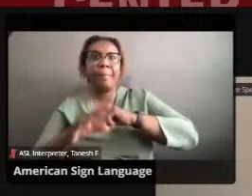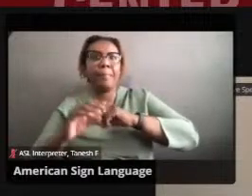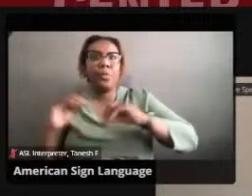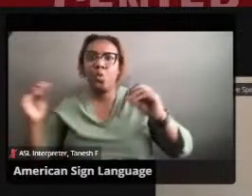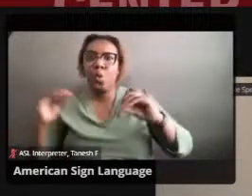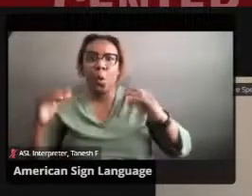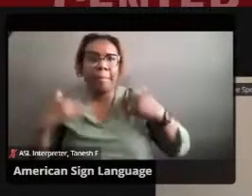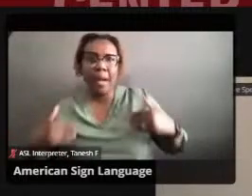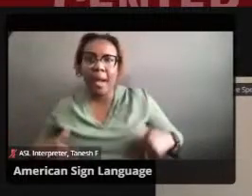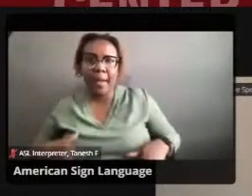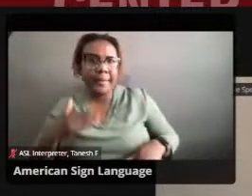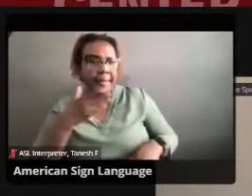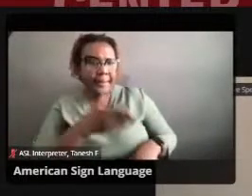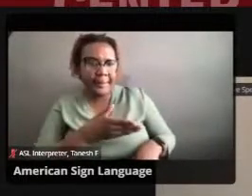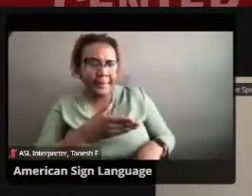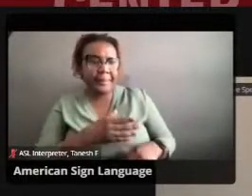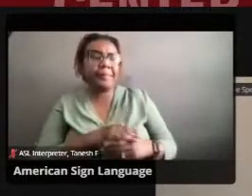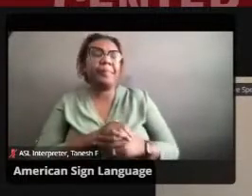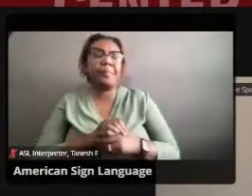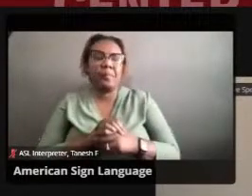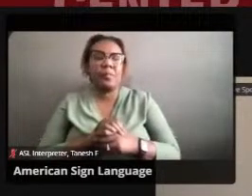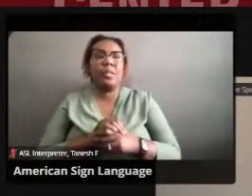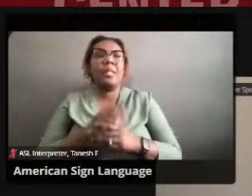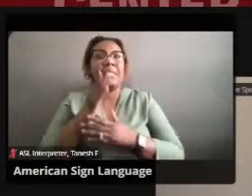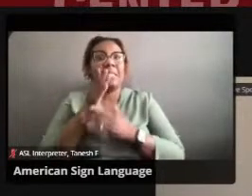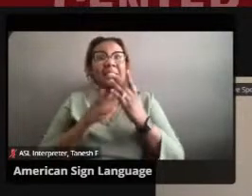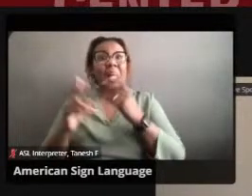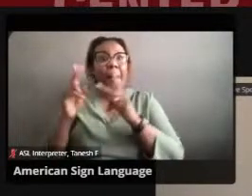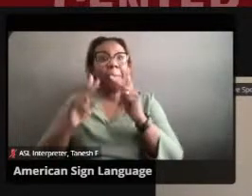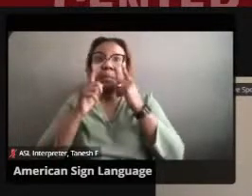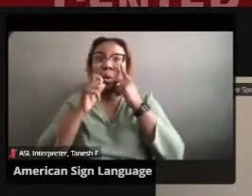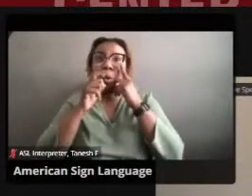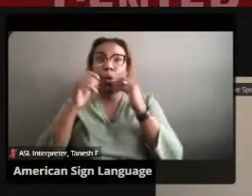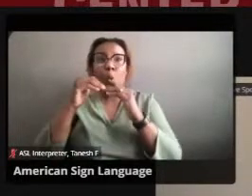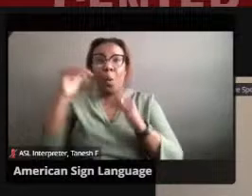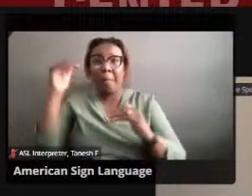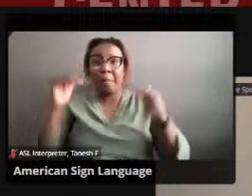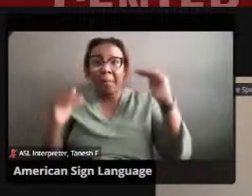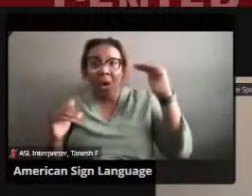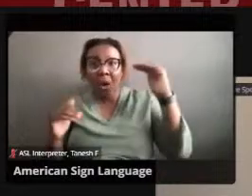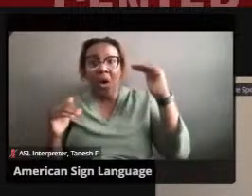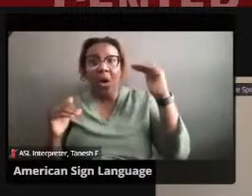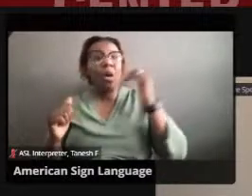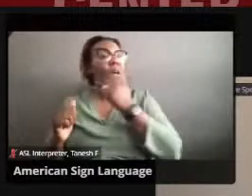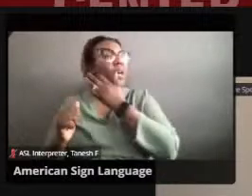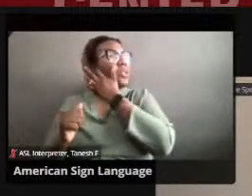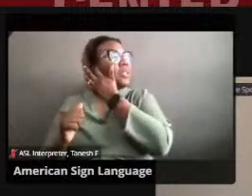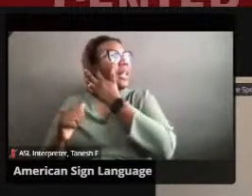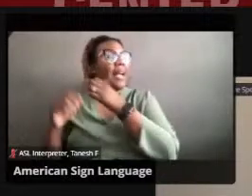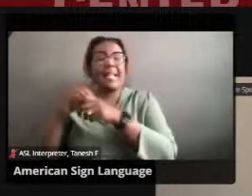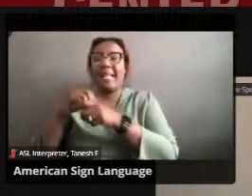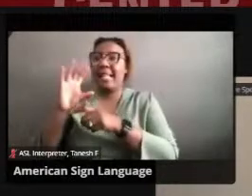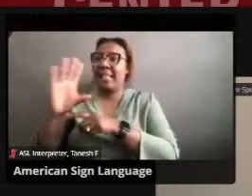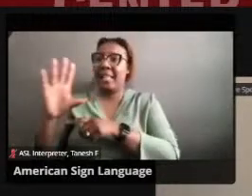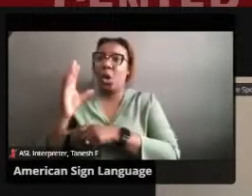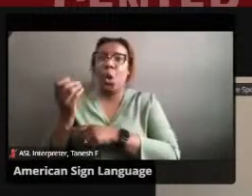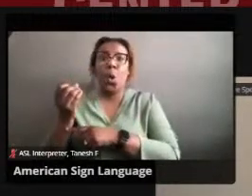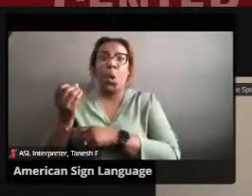that so often accompany those who are marginalized and disenfranchised, even in their own